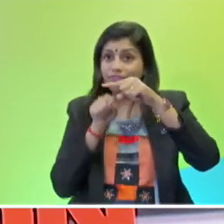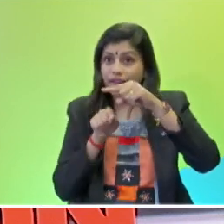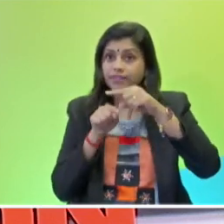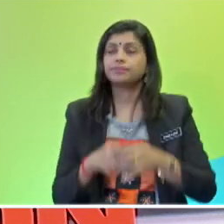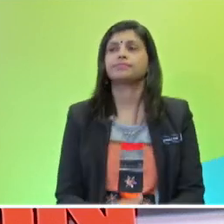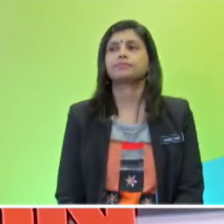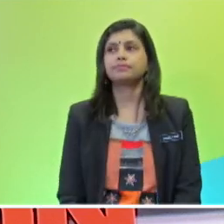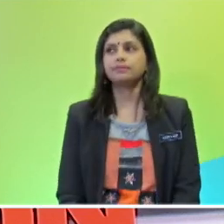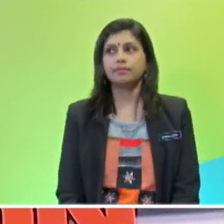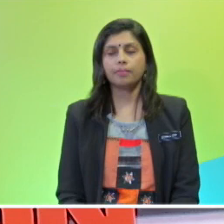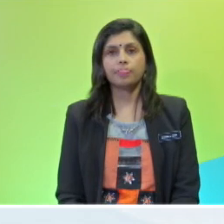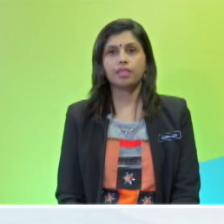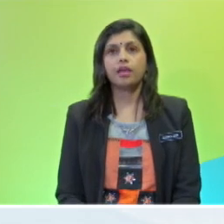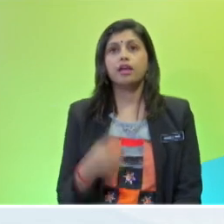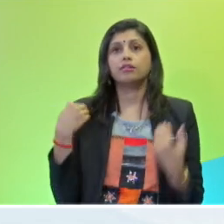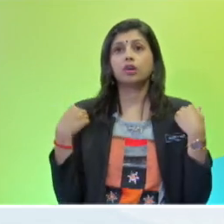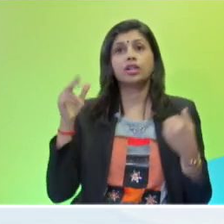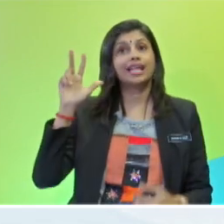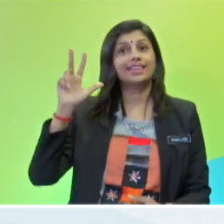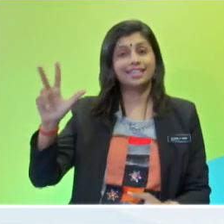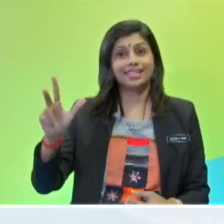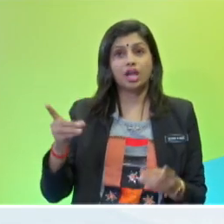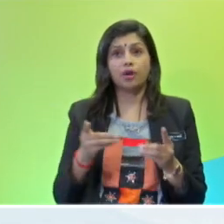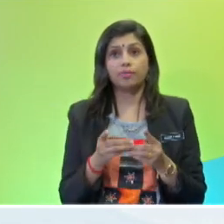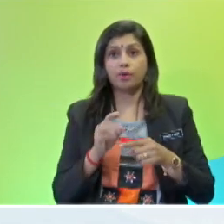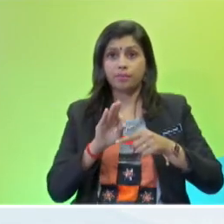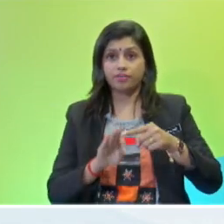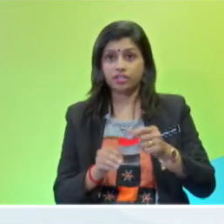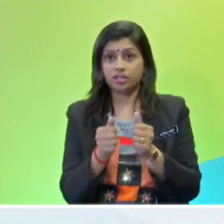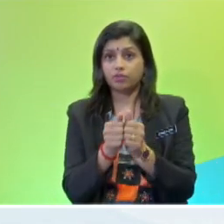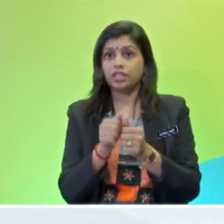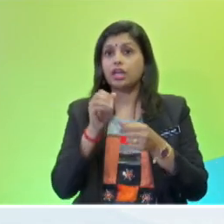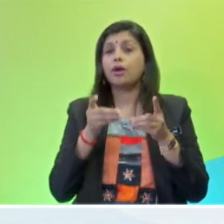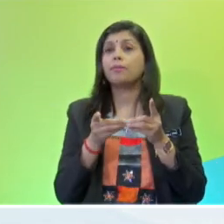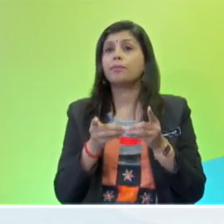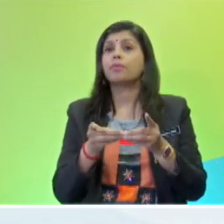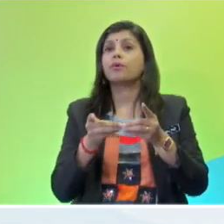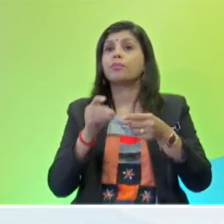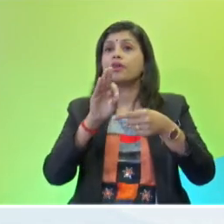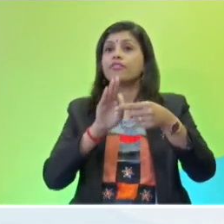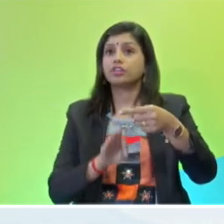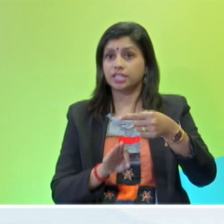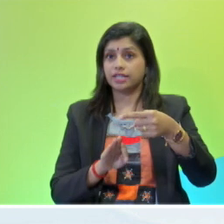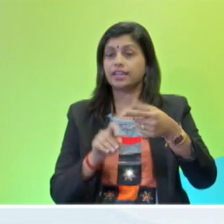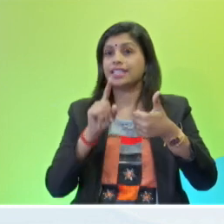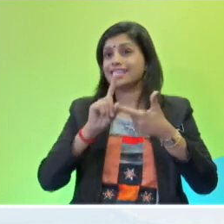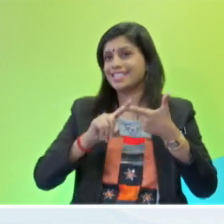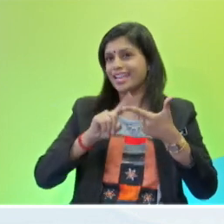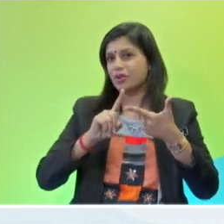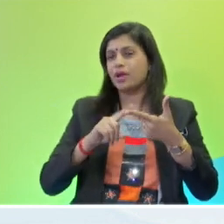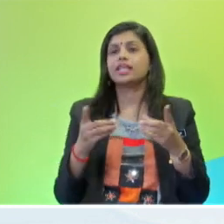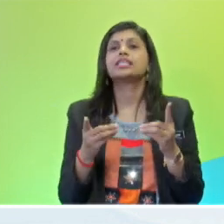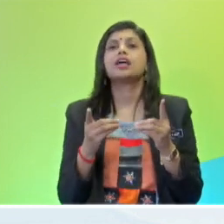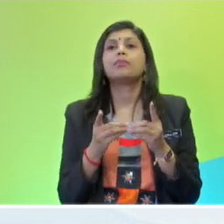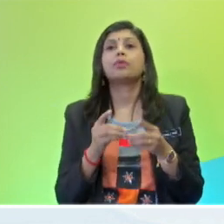proper fraction with proper fraction. We are going to divide proper fraction with proper fraction, proper fraction with whole number, and